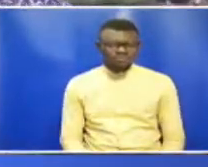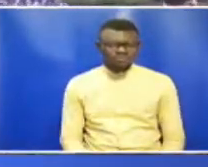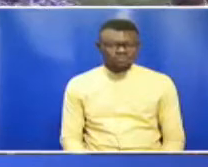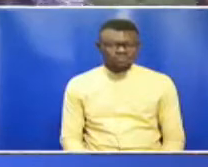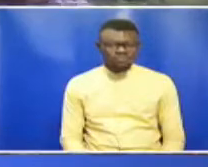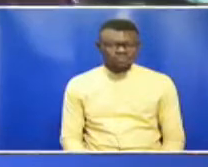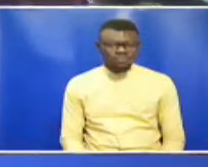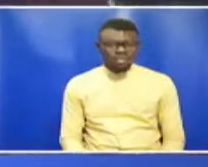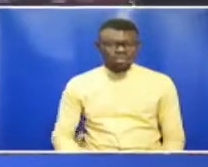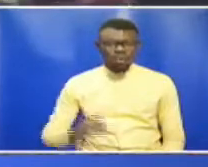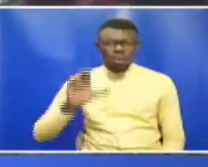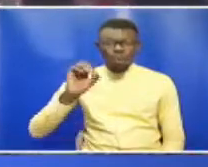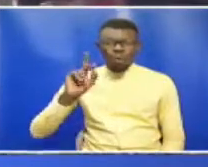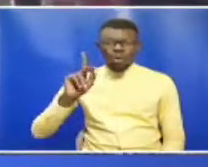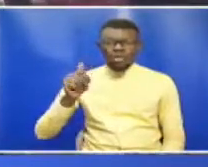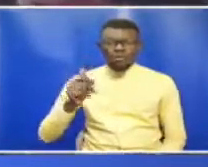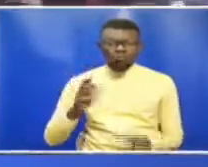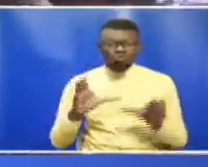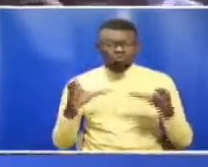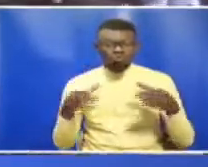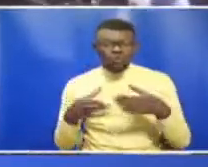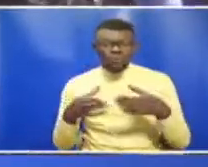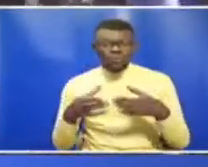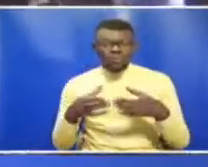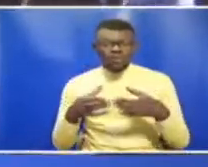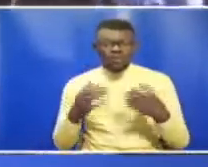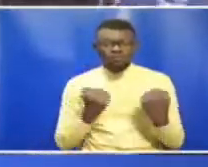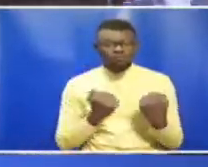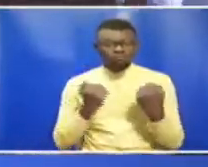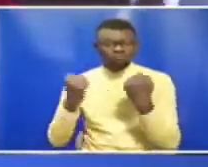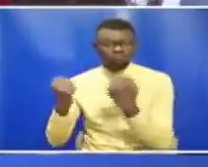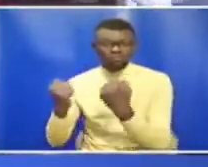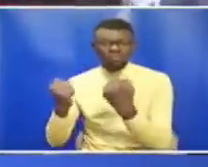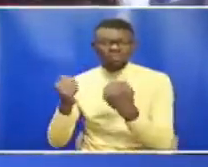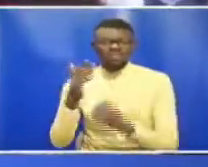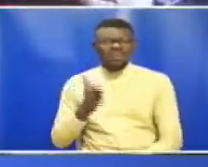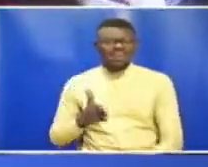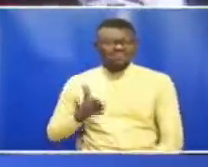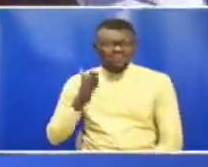2022. The One Kenya Alliance shone the spotlight in Naivasha, Nakuru County.